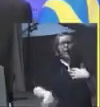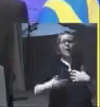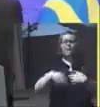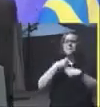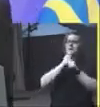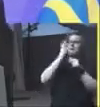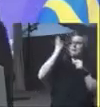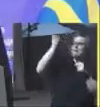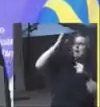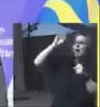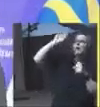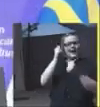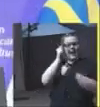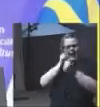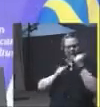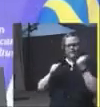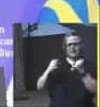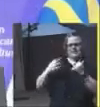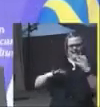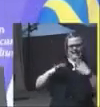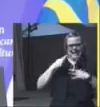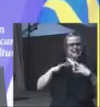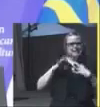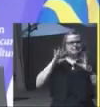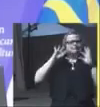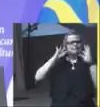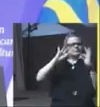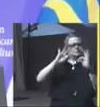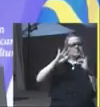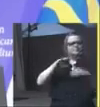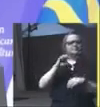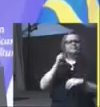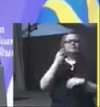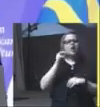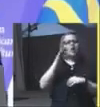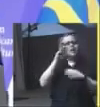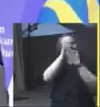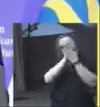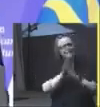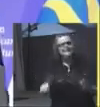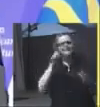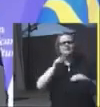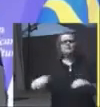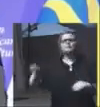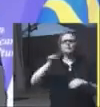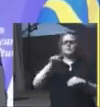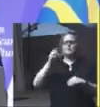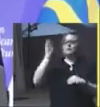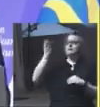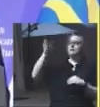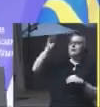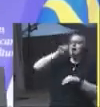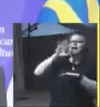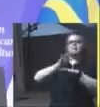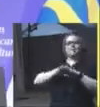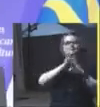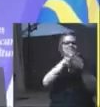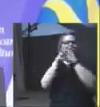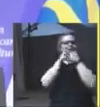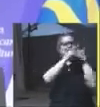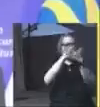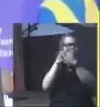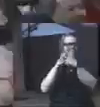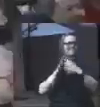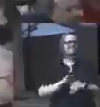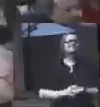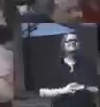thy gold refine. Shalom, salam alaikum, peace be unto you. God bless America.